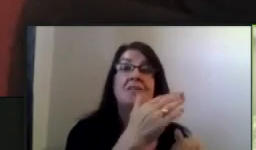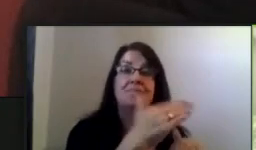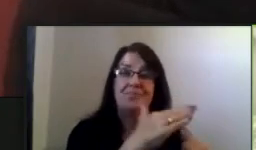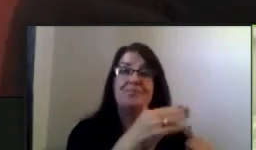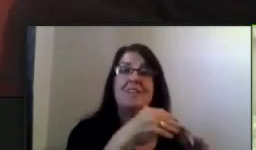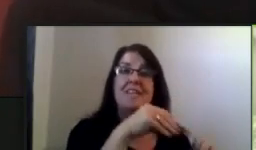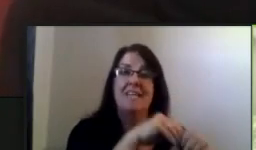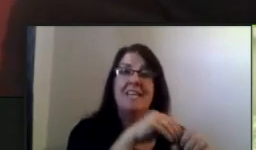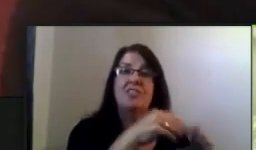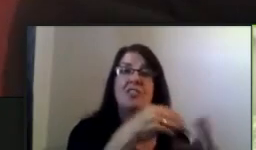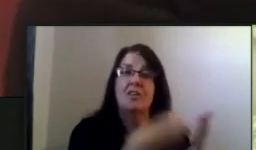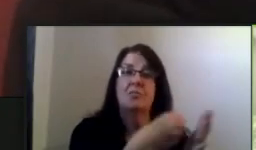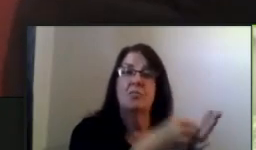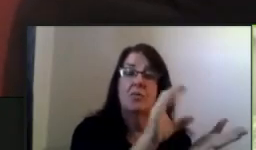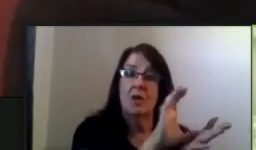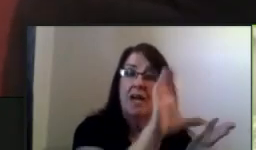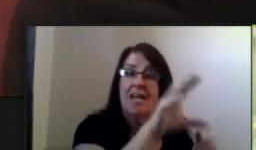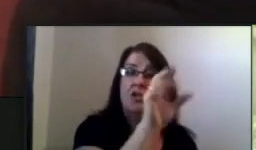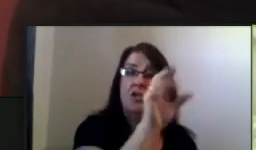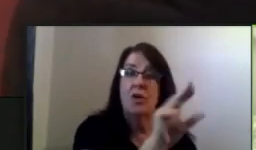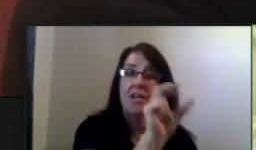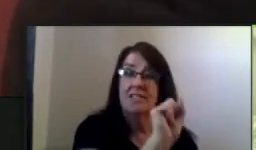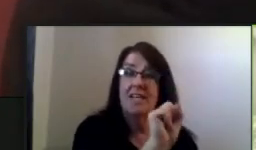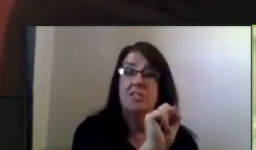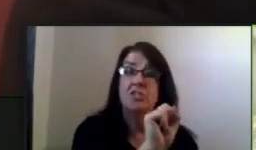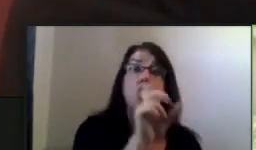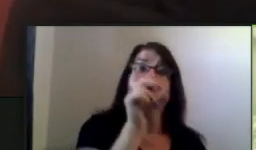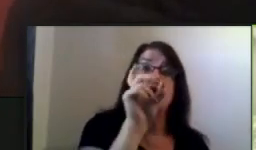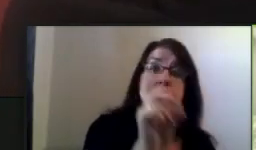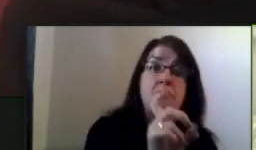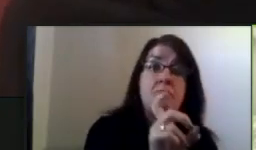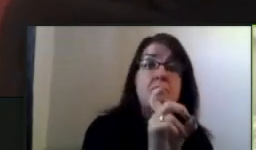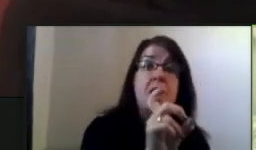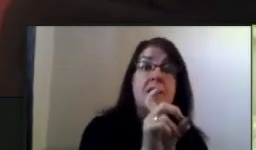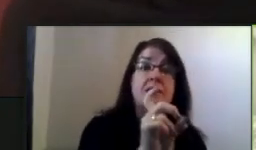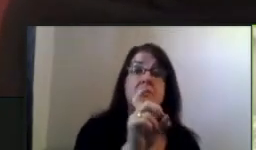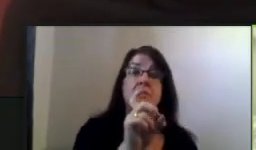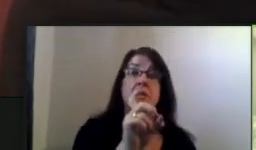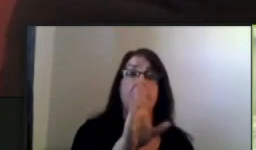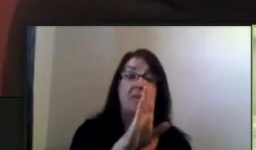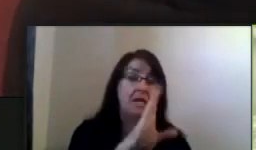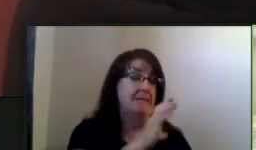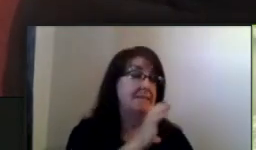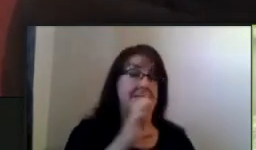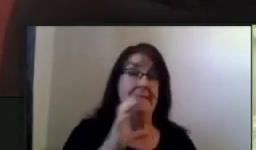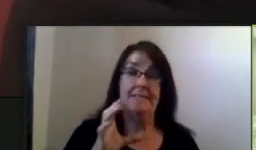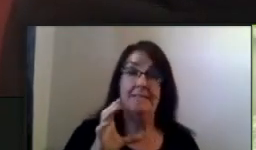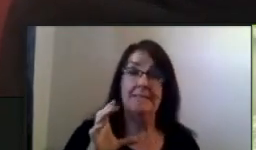lawfully resident in the United States, but you also have to be either a citizen or